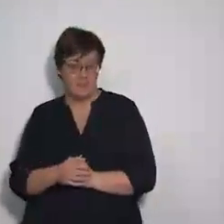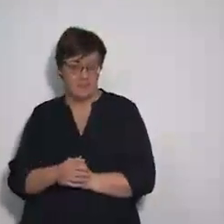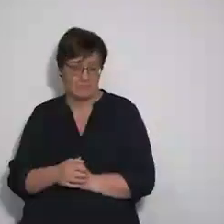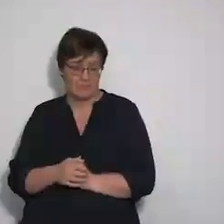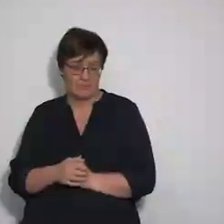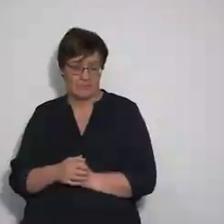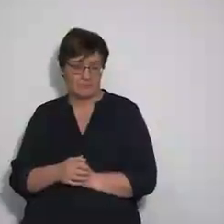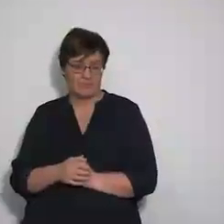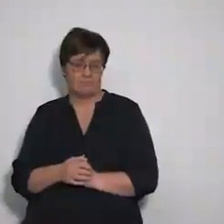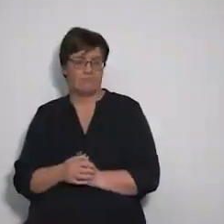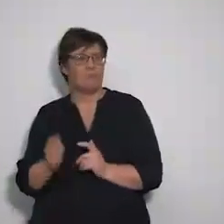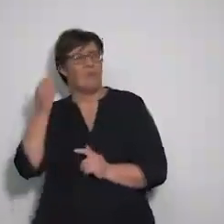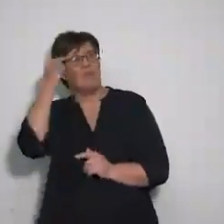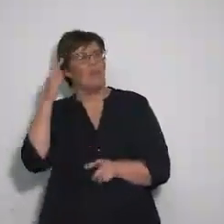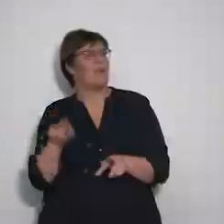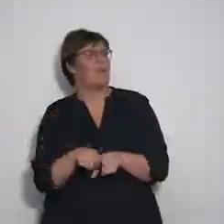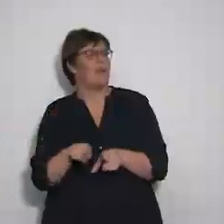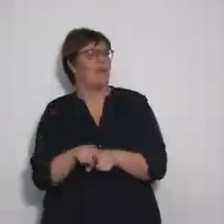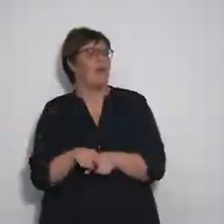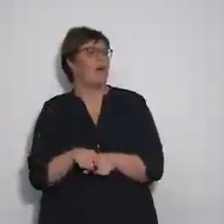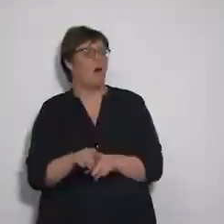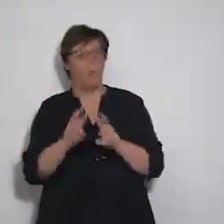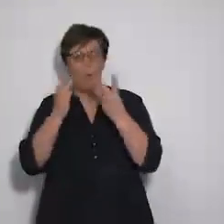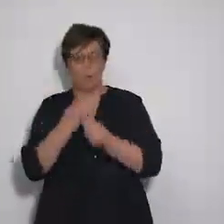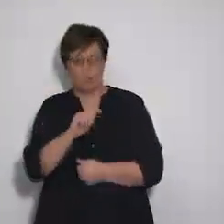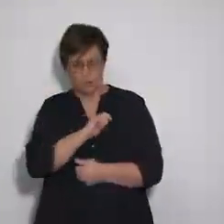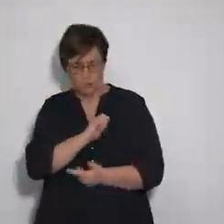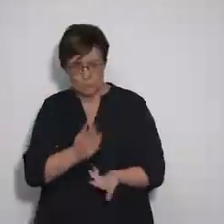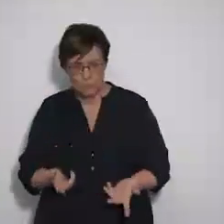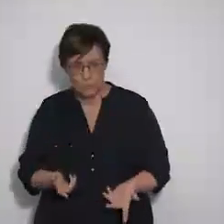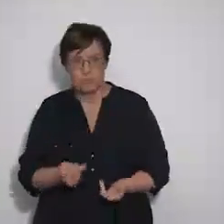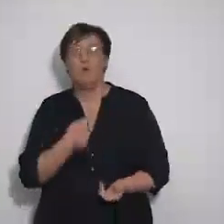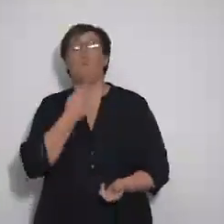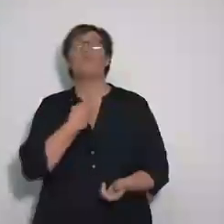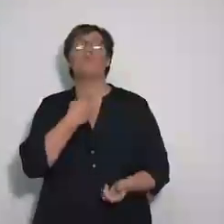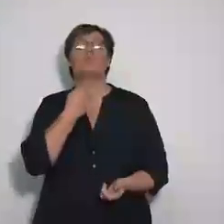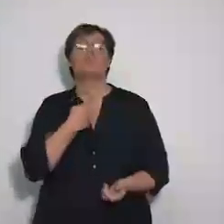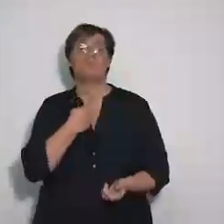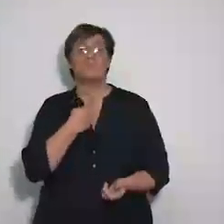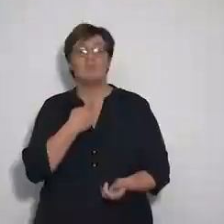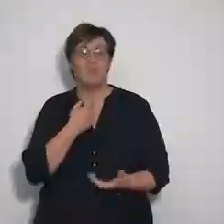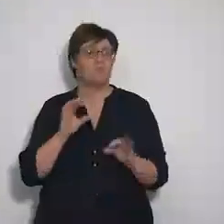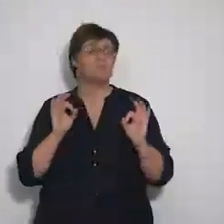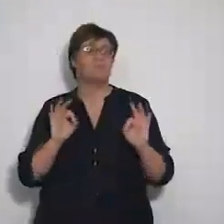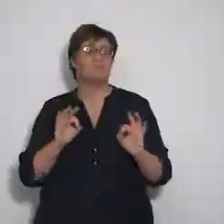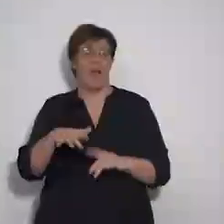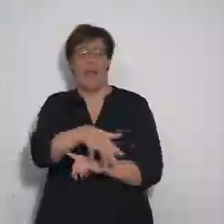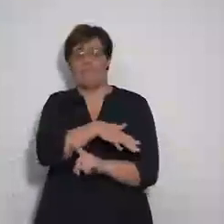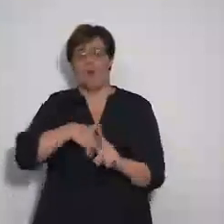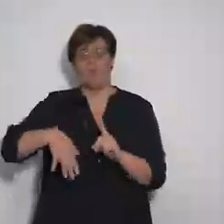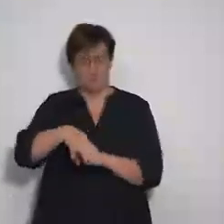placed on this population? Now think of it in terms of the real world. Your throat is a